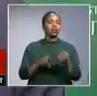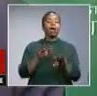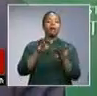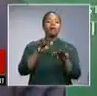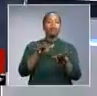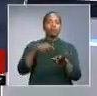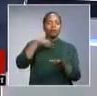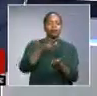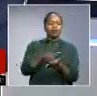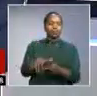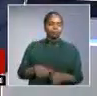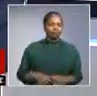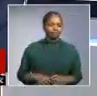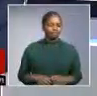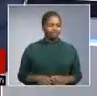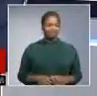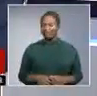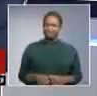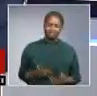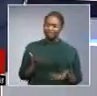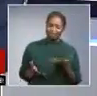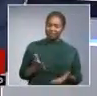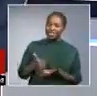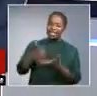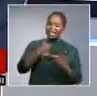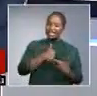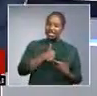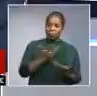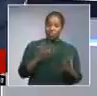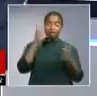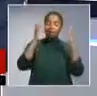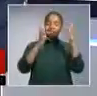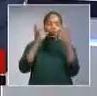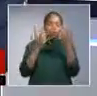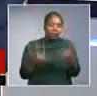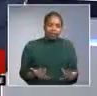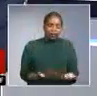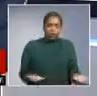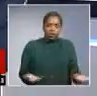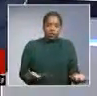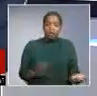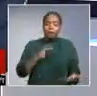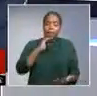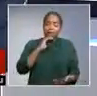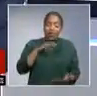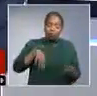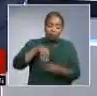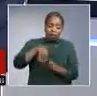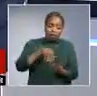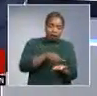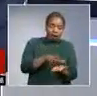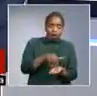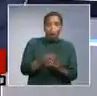motion. So, help us out here because it's so confusing. Is it a genuine desire to root out corruption, or is